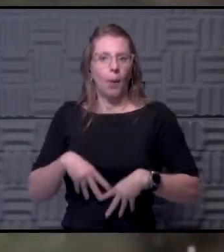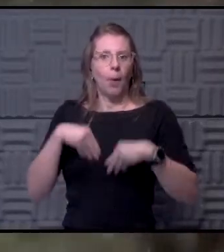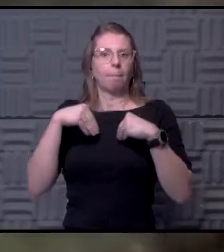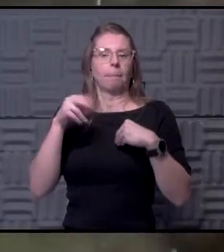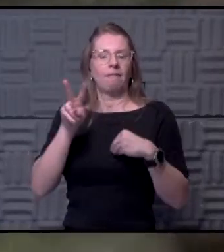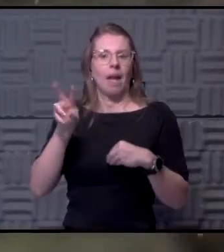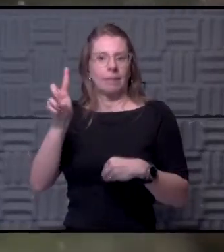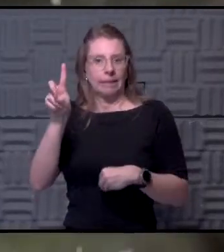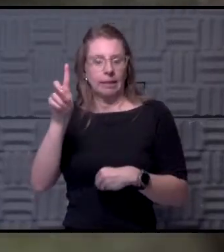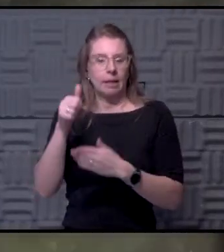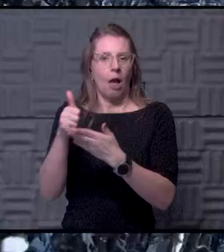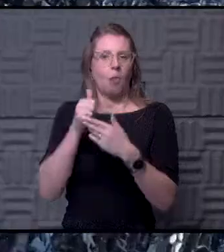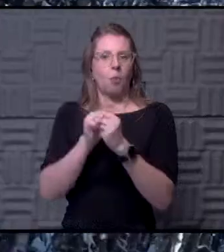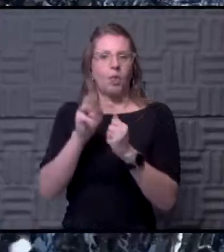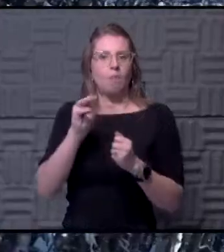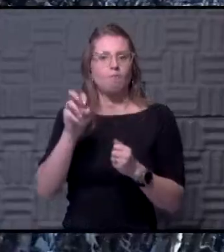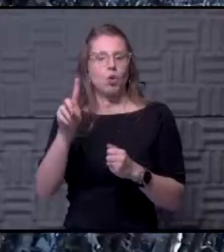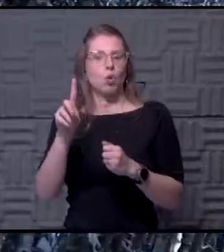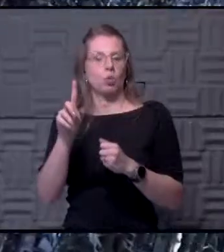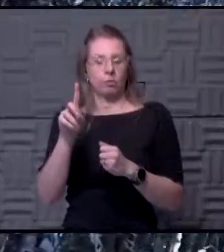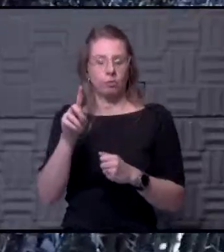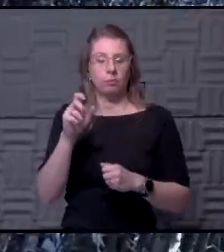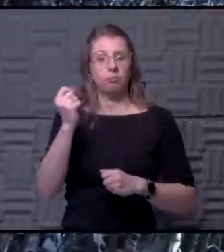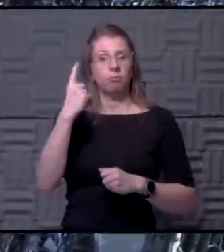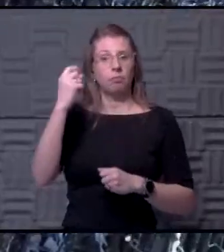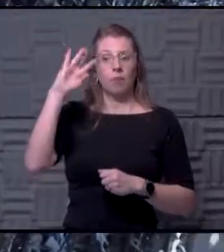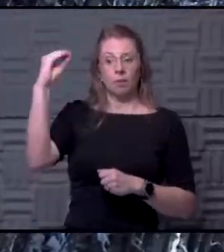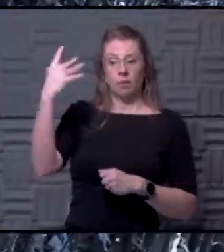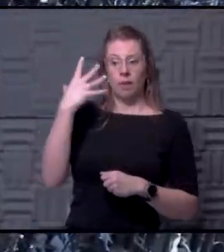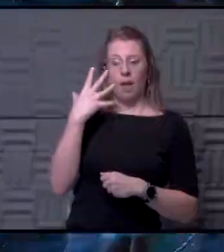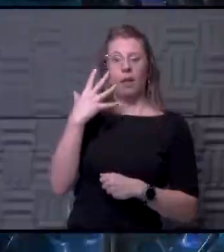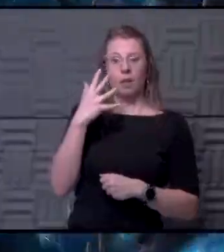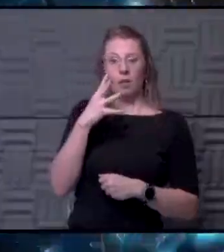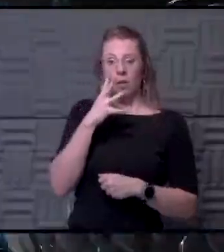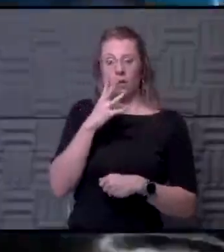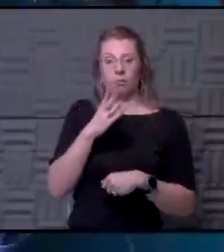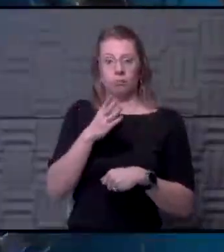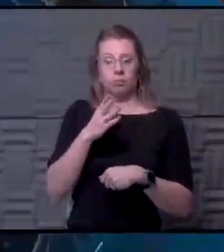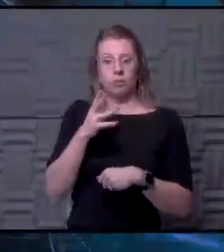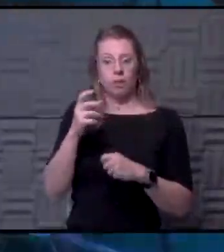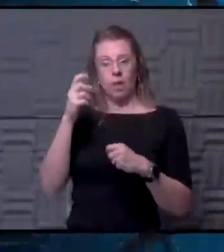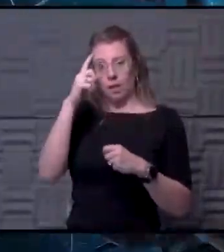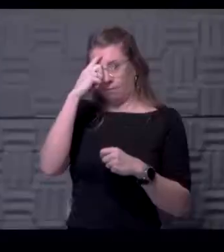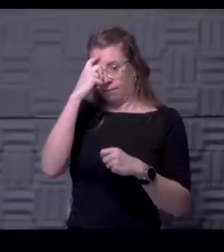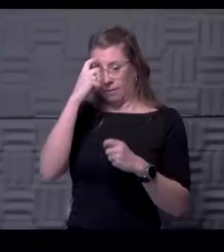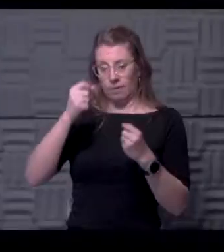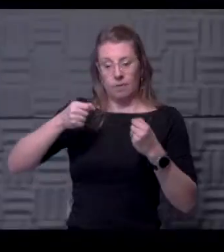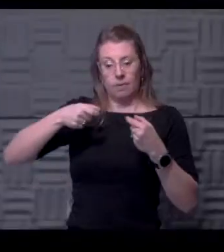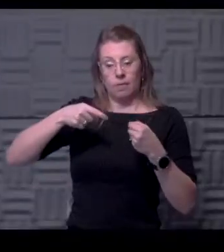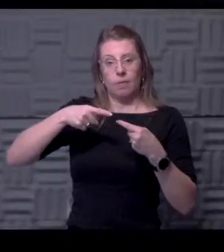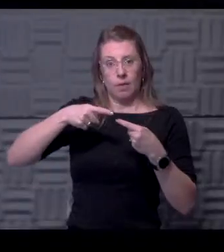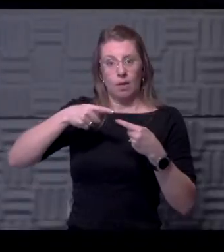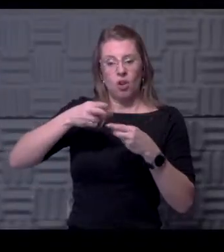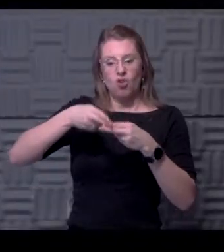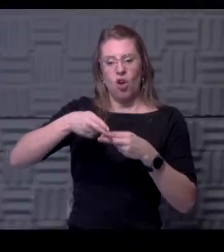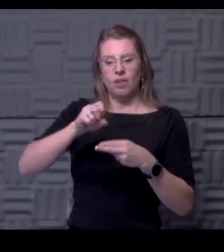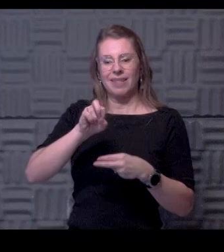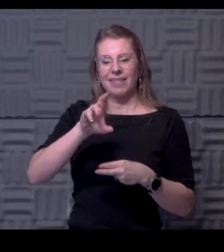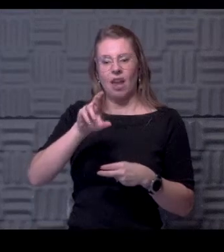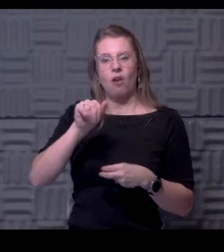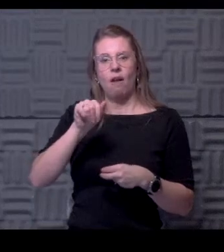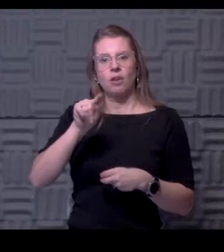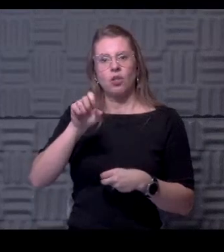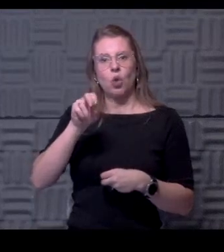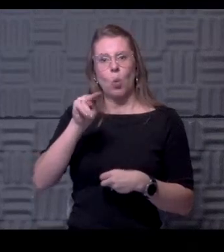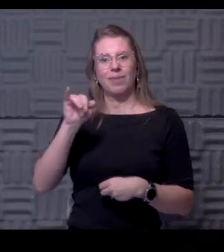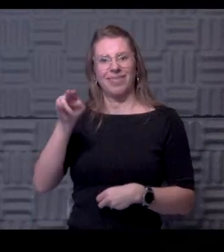and help with mood overall. We know that the sunlight actually increases one of the neurotransmitters in our brain called serotonin,